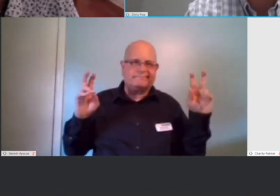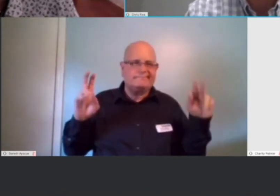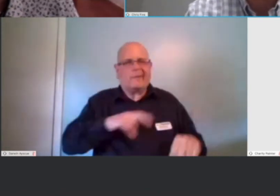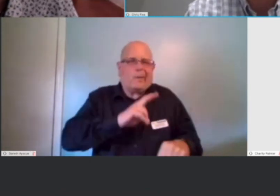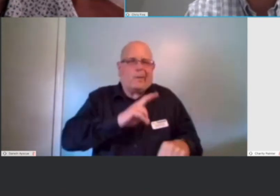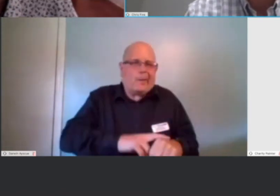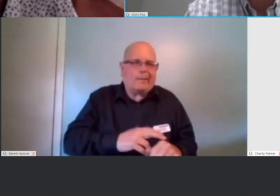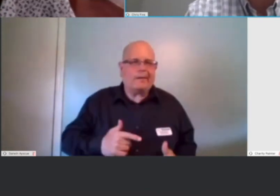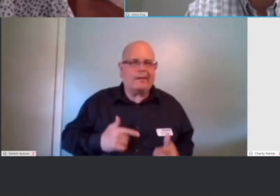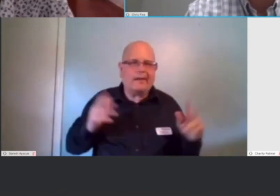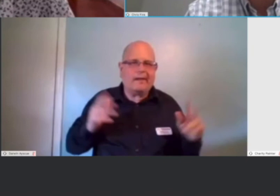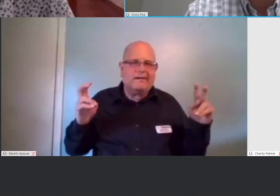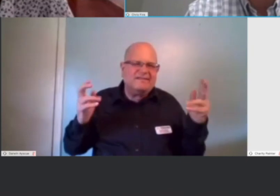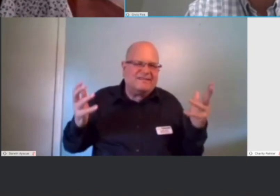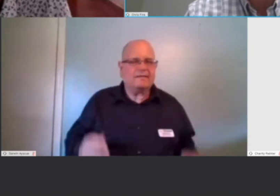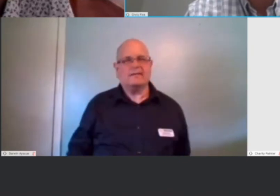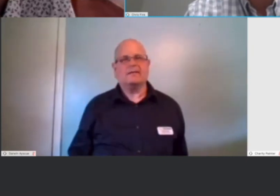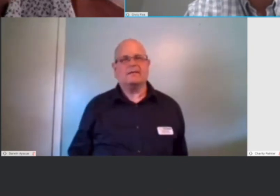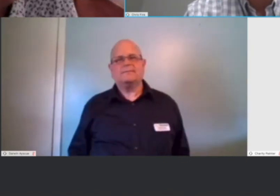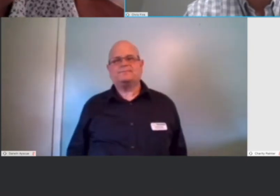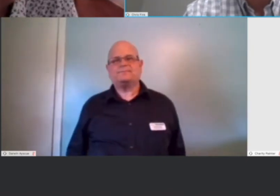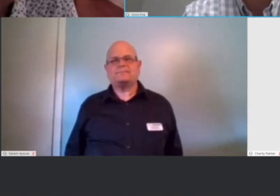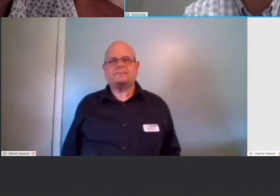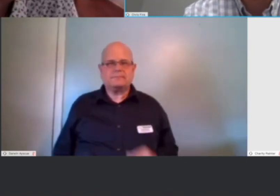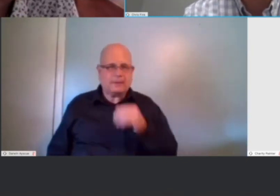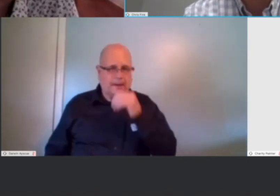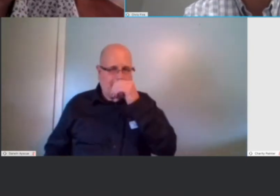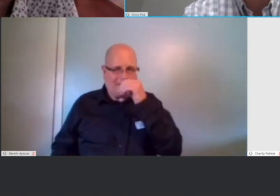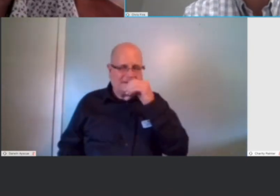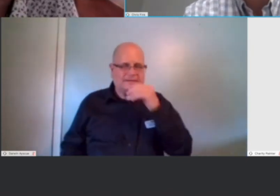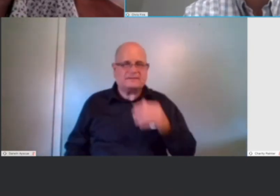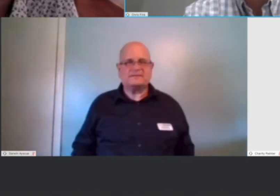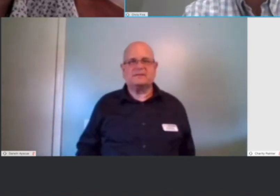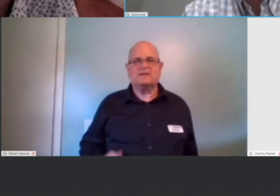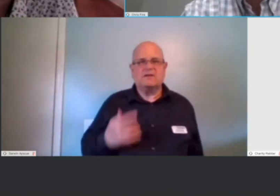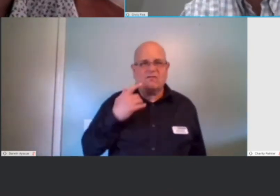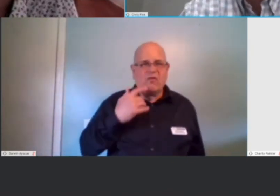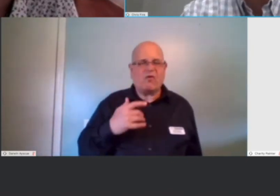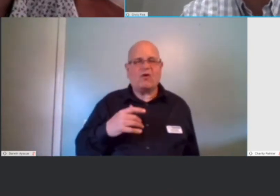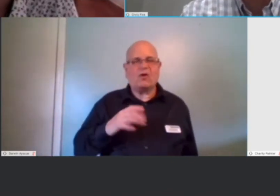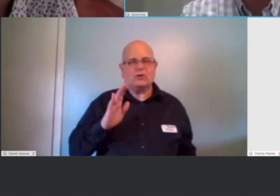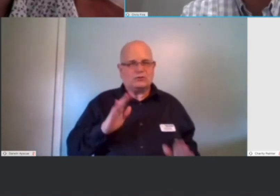you want to say that, and use those words? Bathe your child,